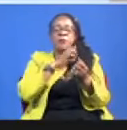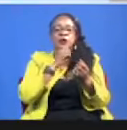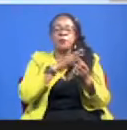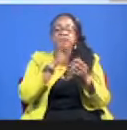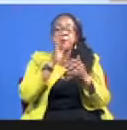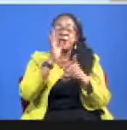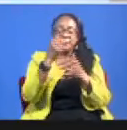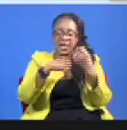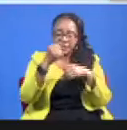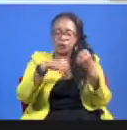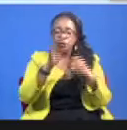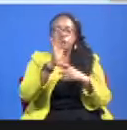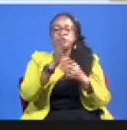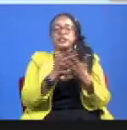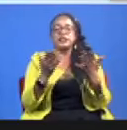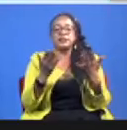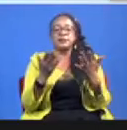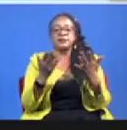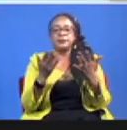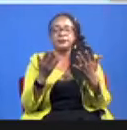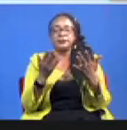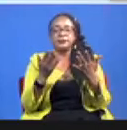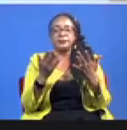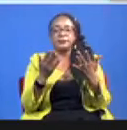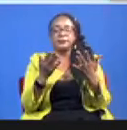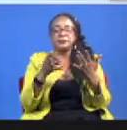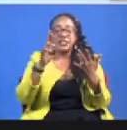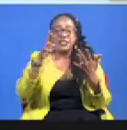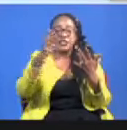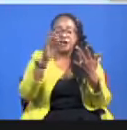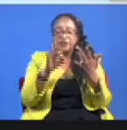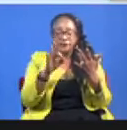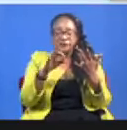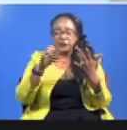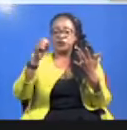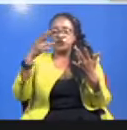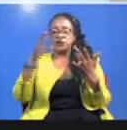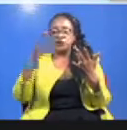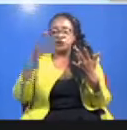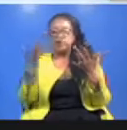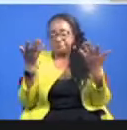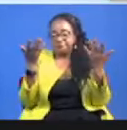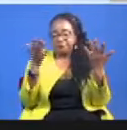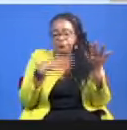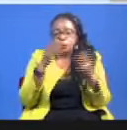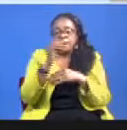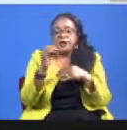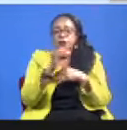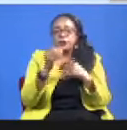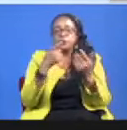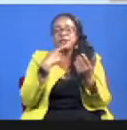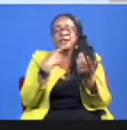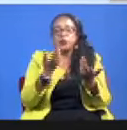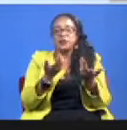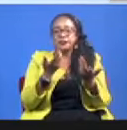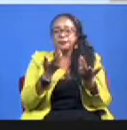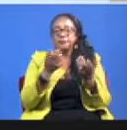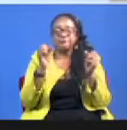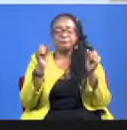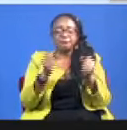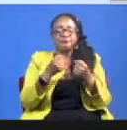lament by him acting on those things. NHIF and SHA. In our opinion, where we sit,